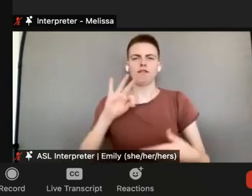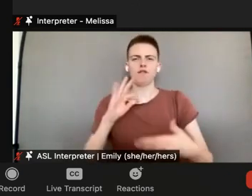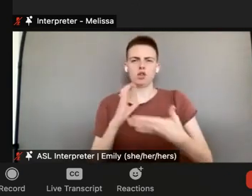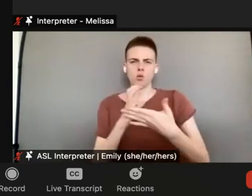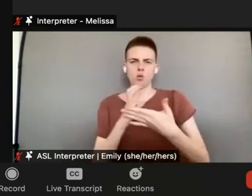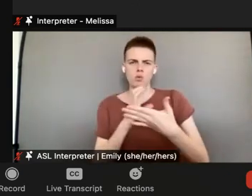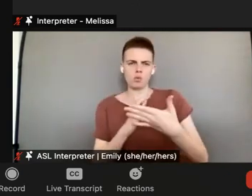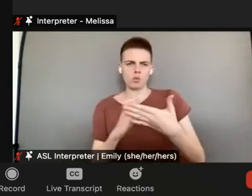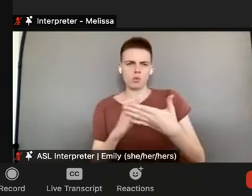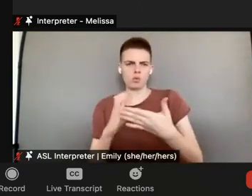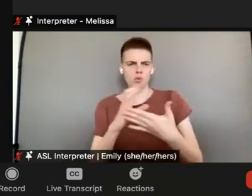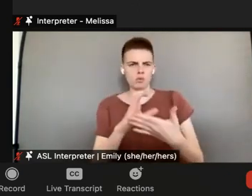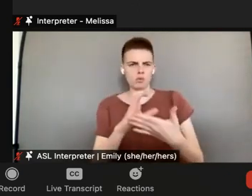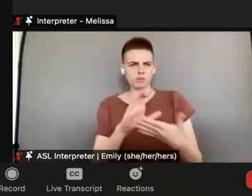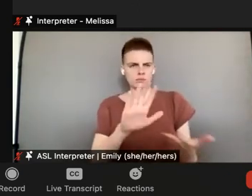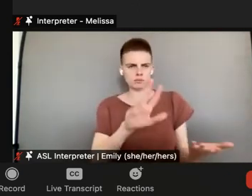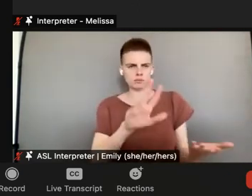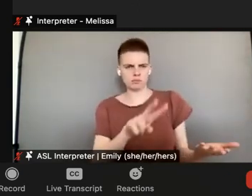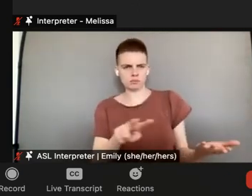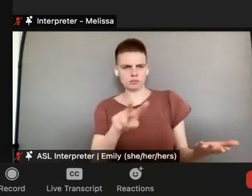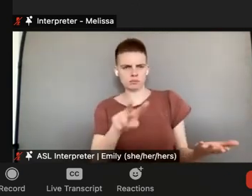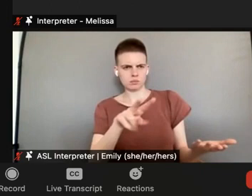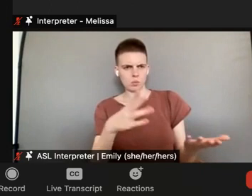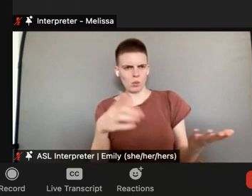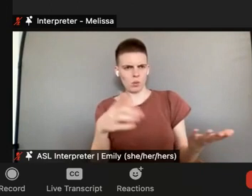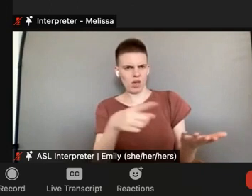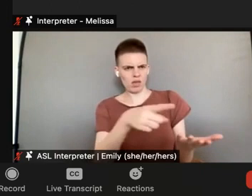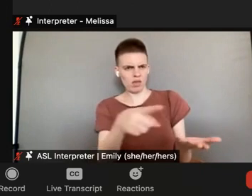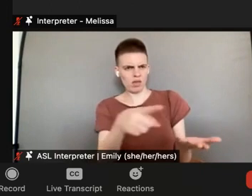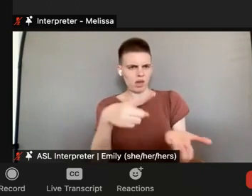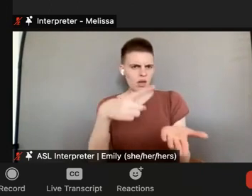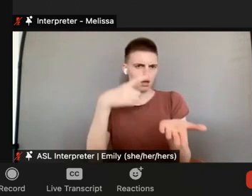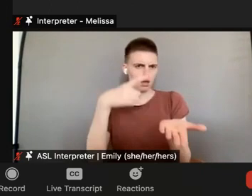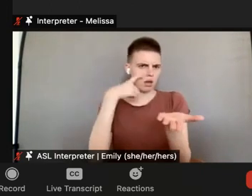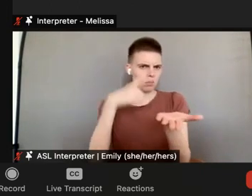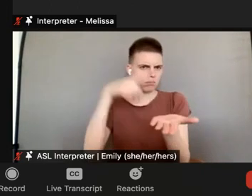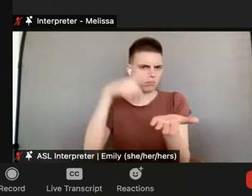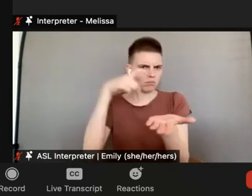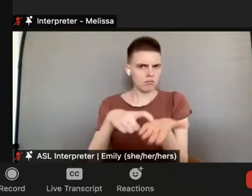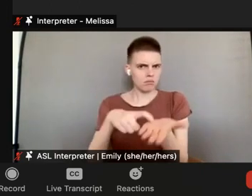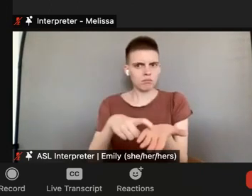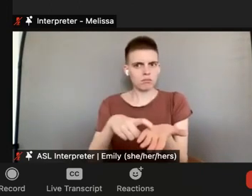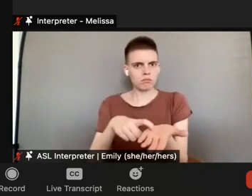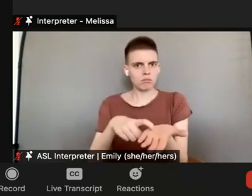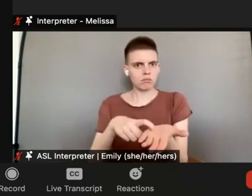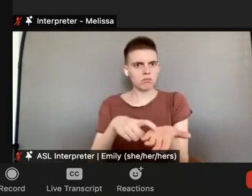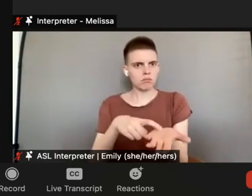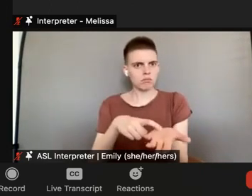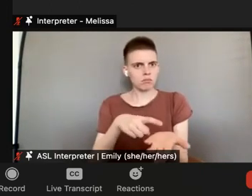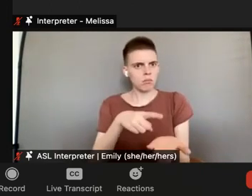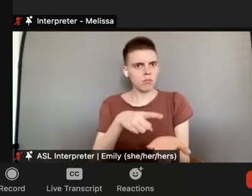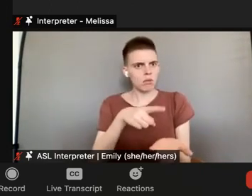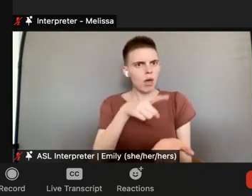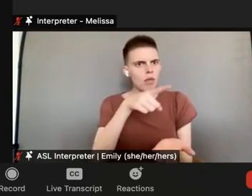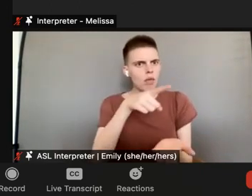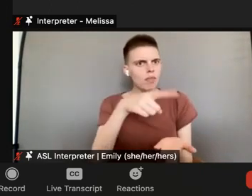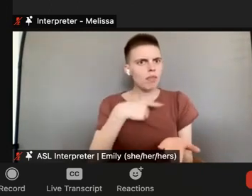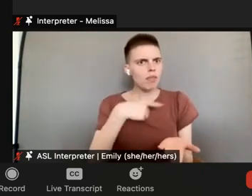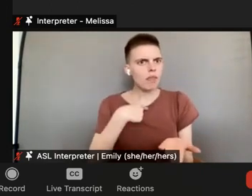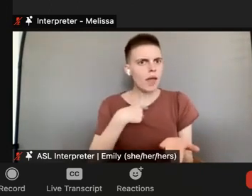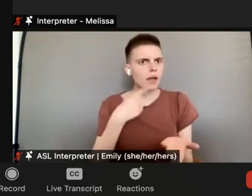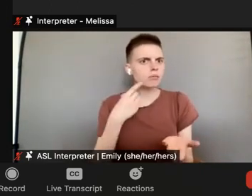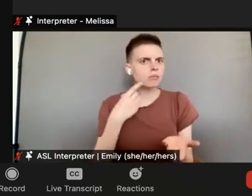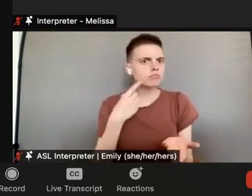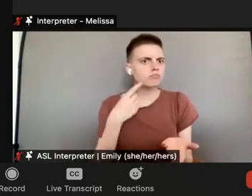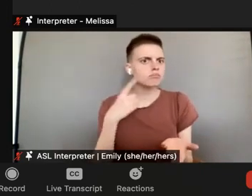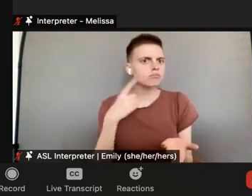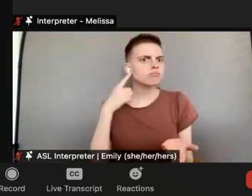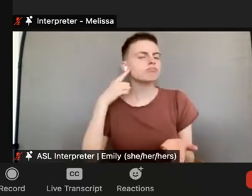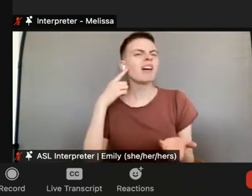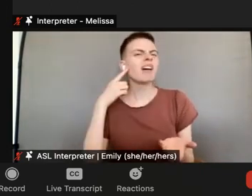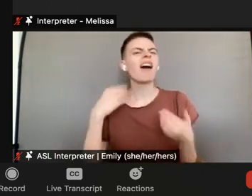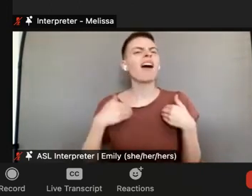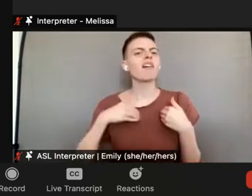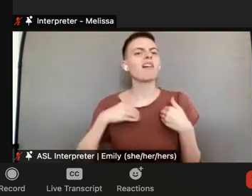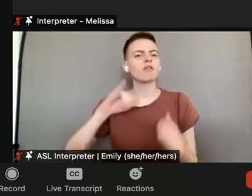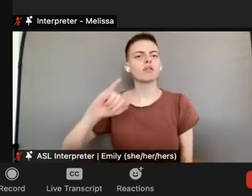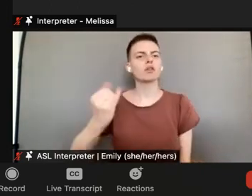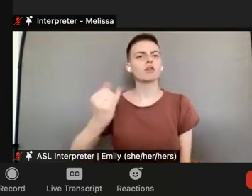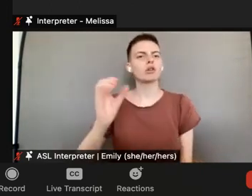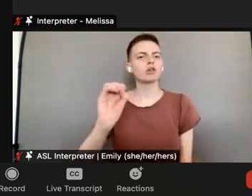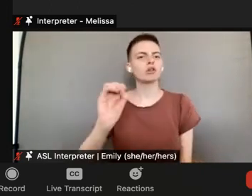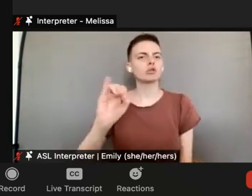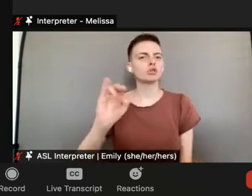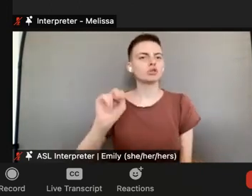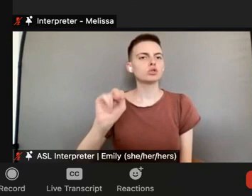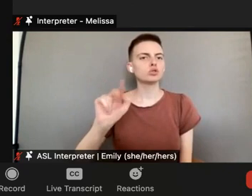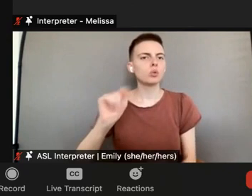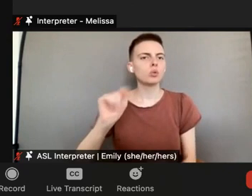they notice, there is, joint attention that is not through the eyes. Joint attention, we watch to see what the child's looking